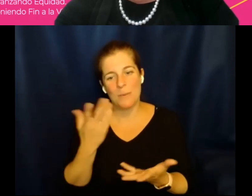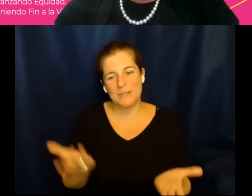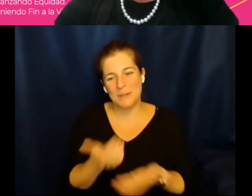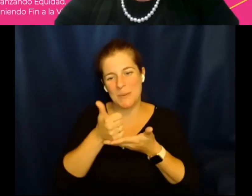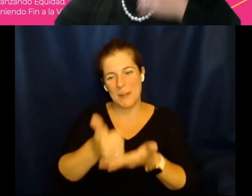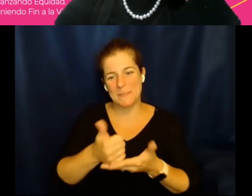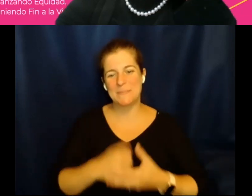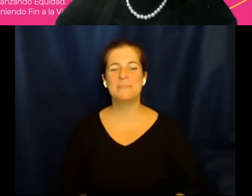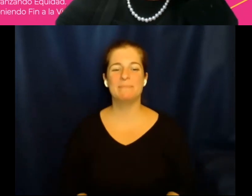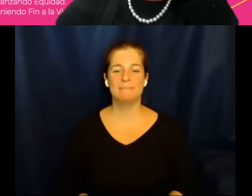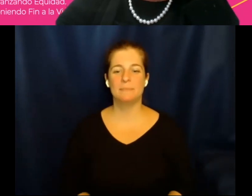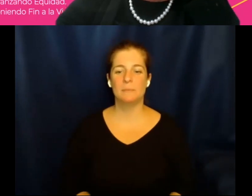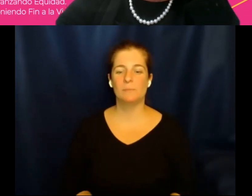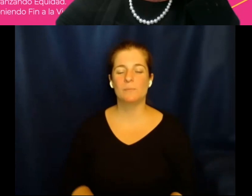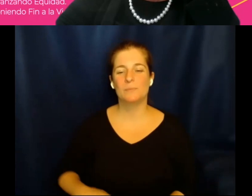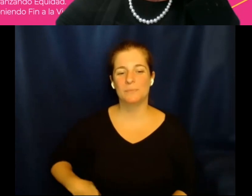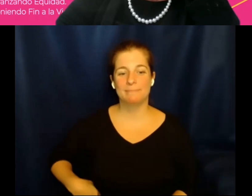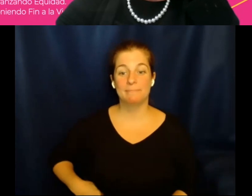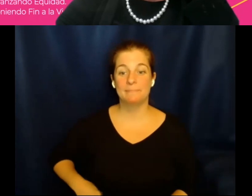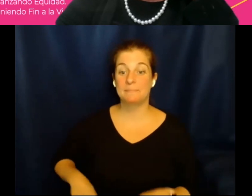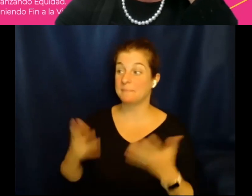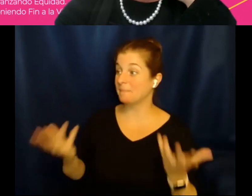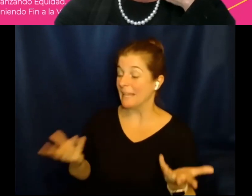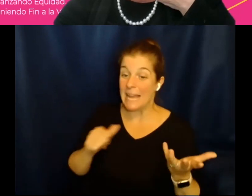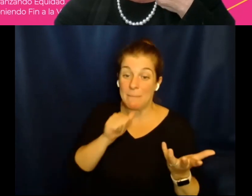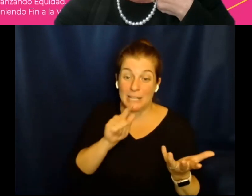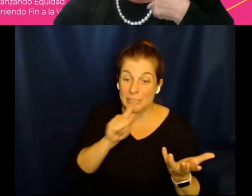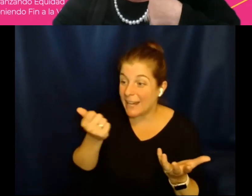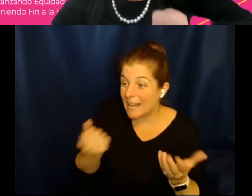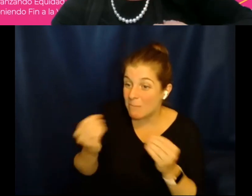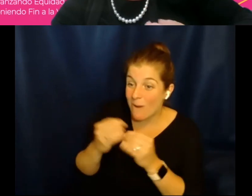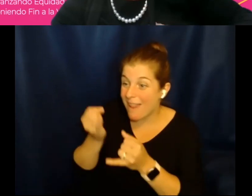Yes. Well, I don't know if there's any more last questions.